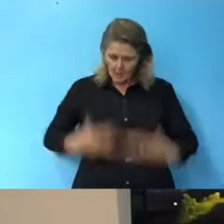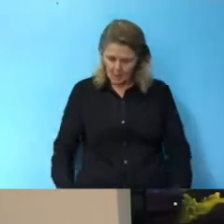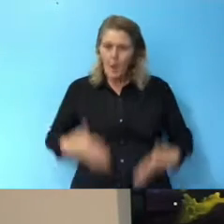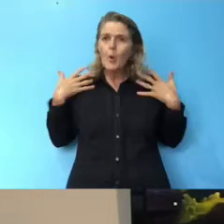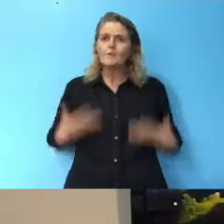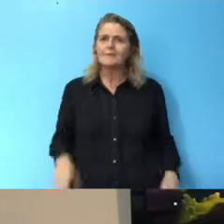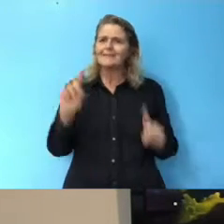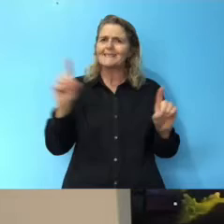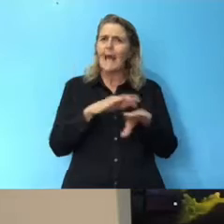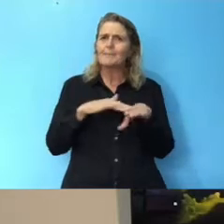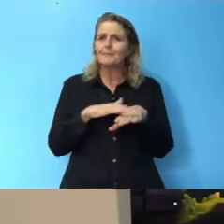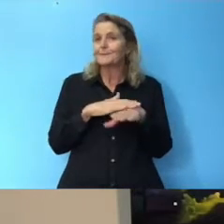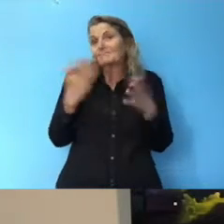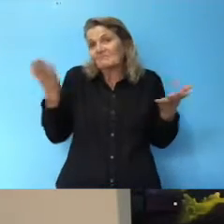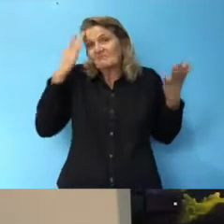like a mid-tone blue,